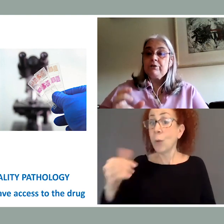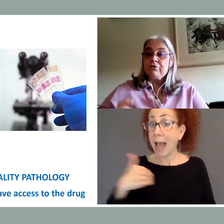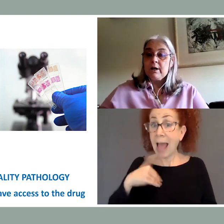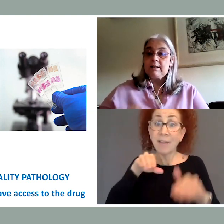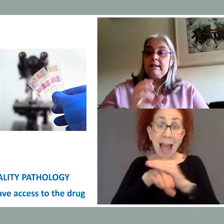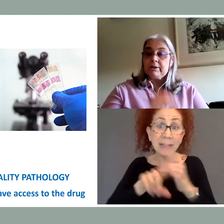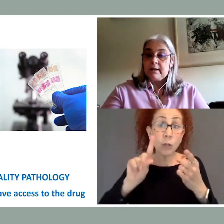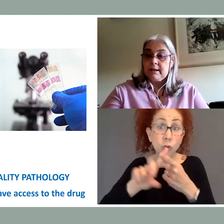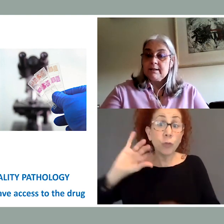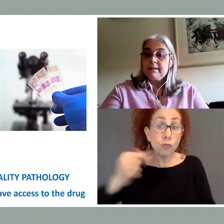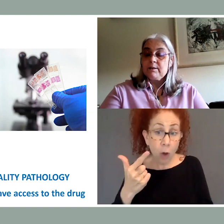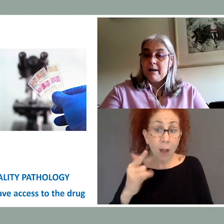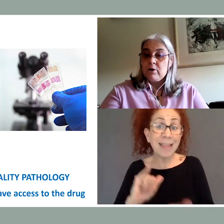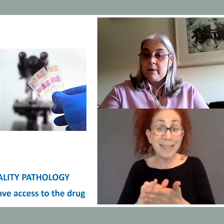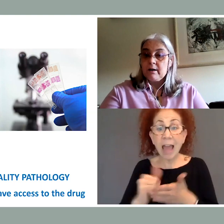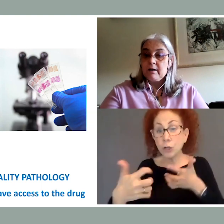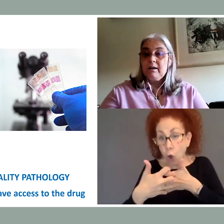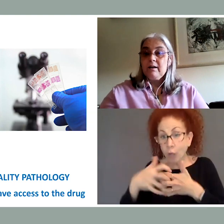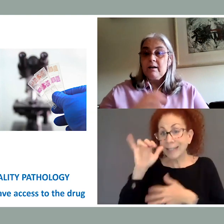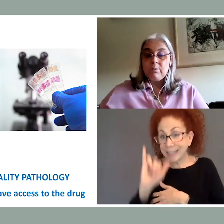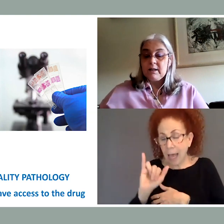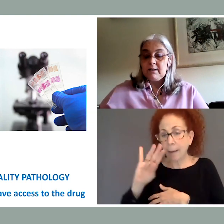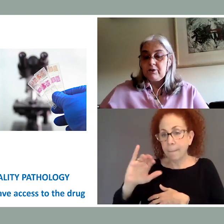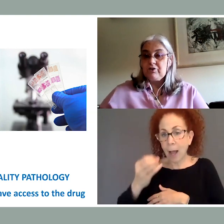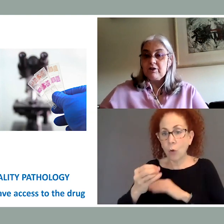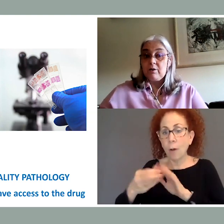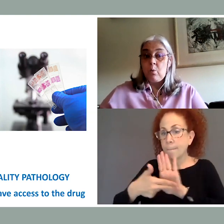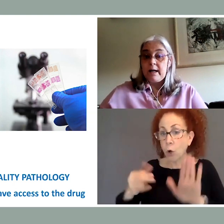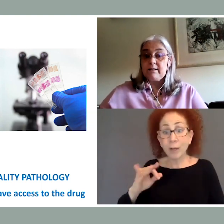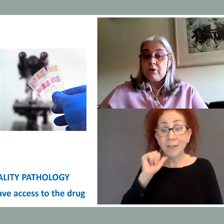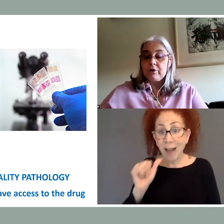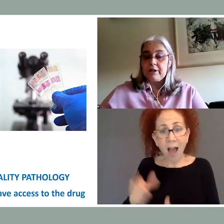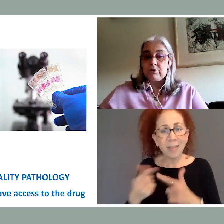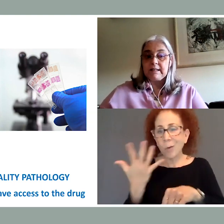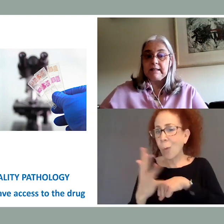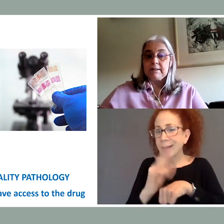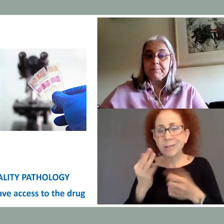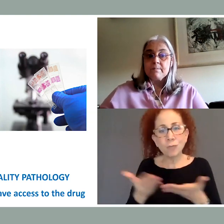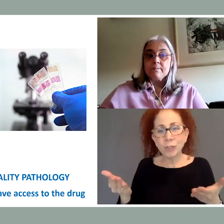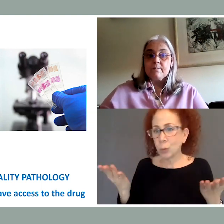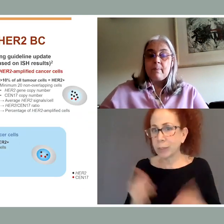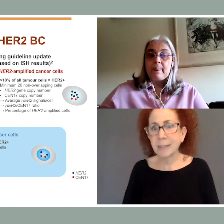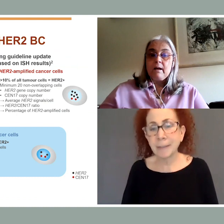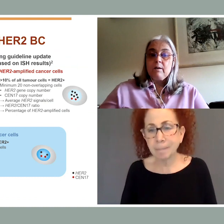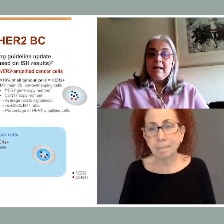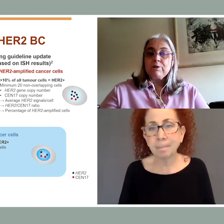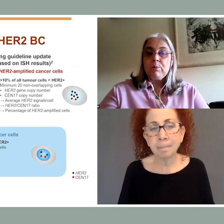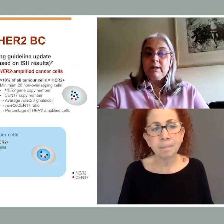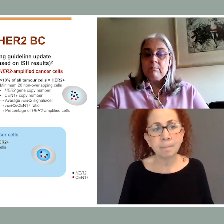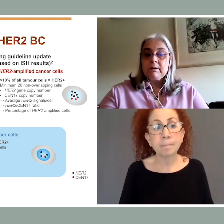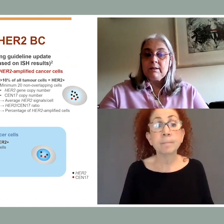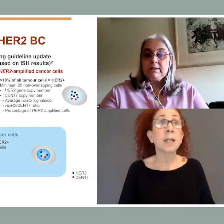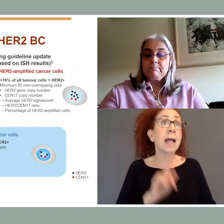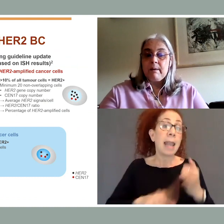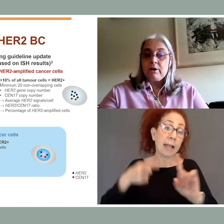to the drug that targets that biomarker. Otherwise, it's just a waste of resources. Last